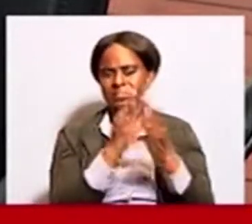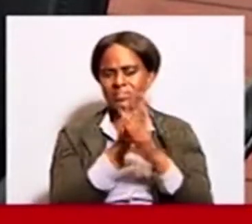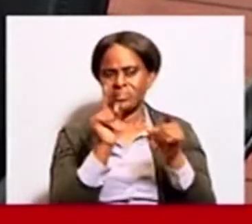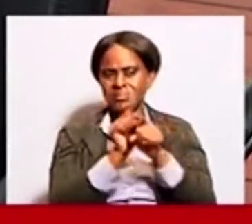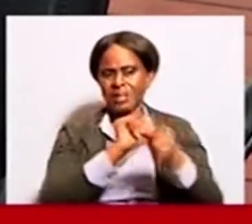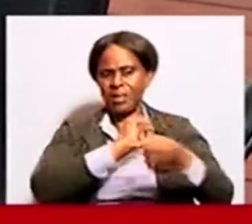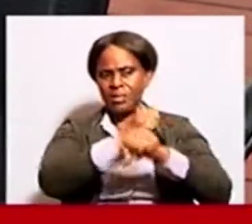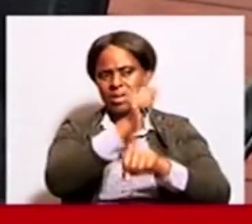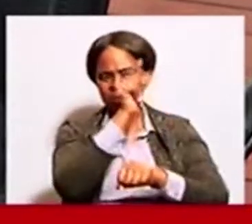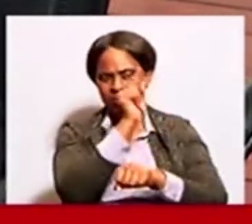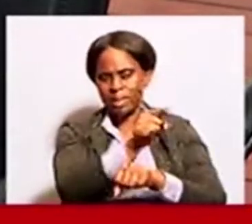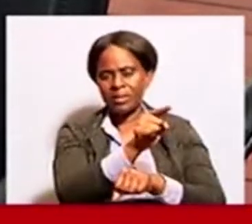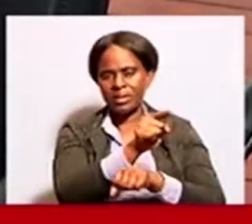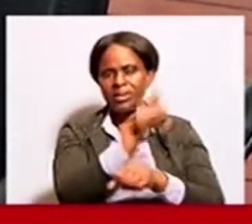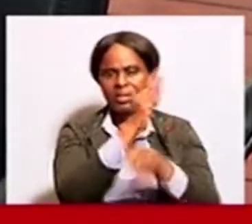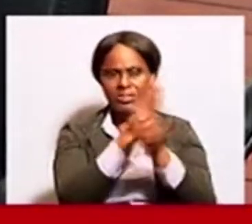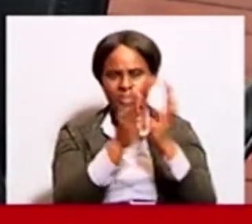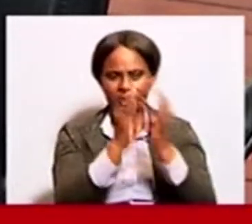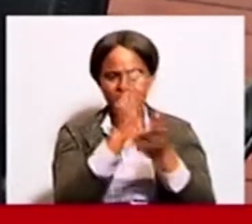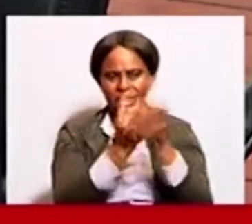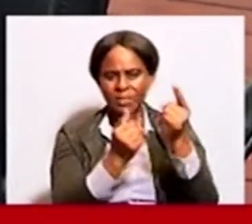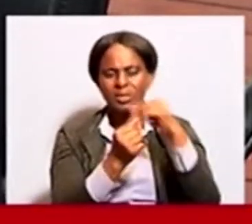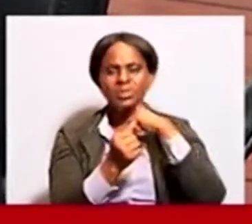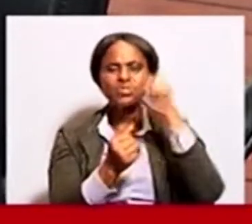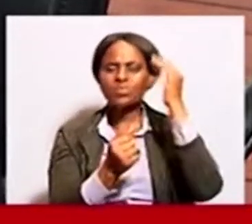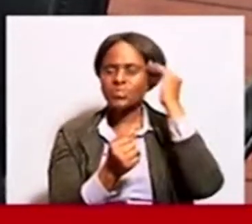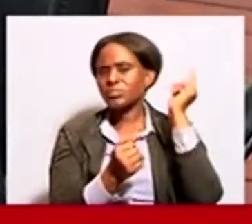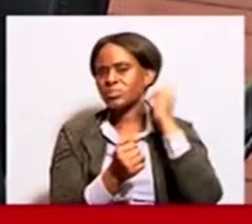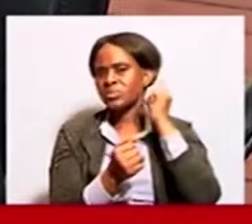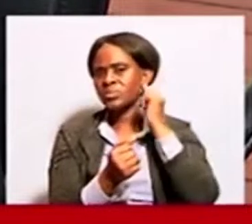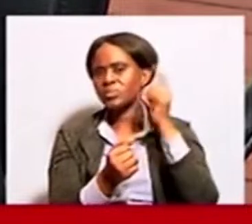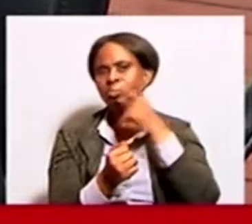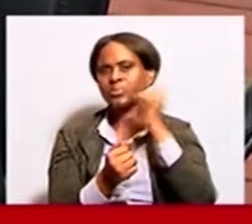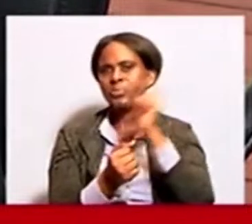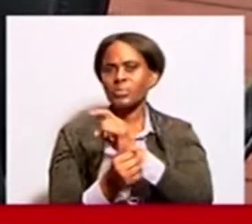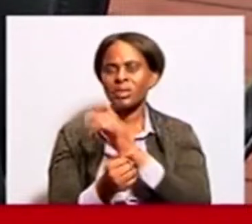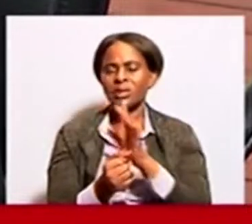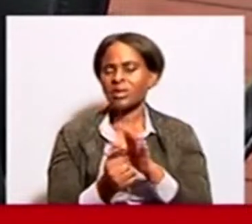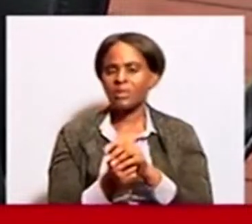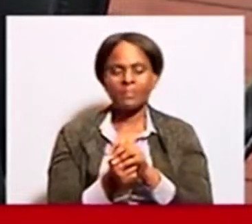that contractor to be someone who doesn't listen to instructions,